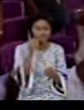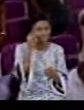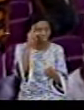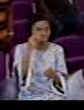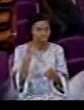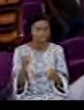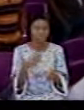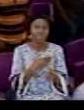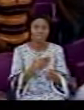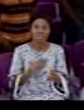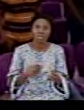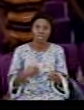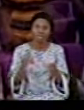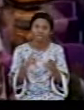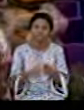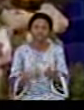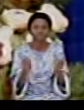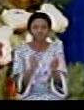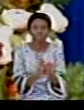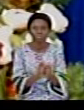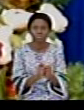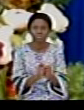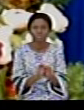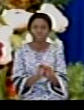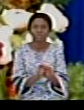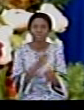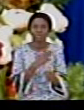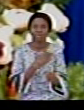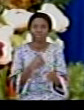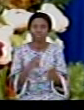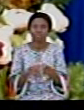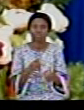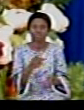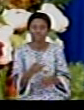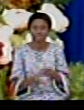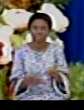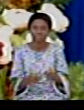to be more identifying. Pray.